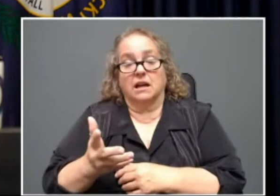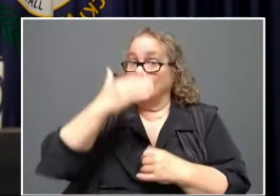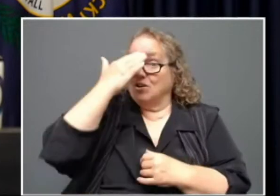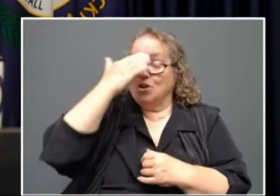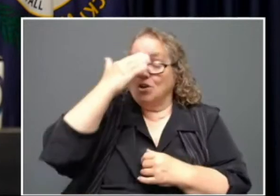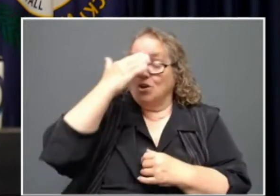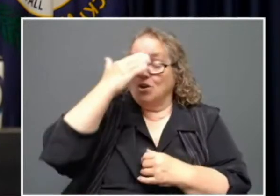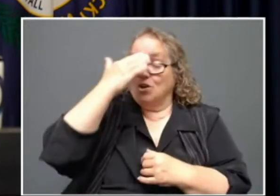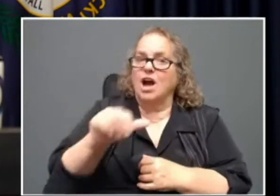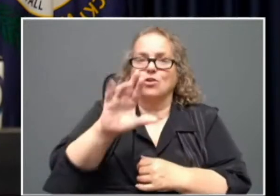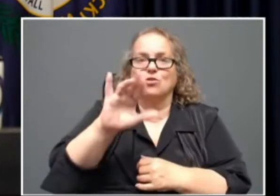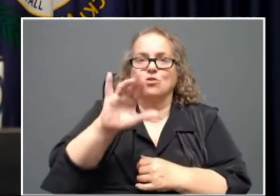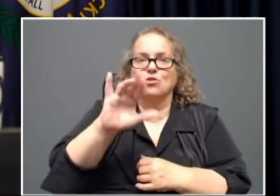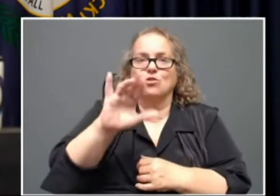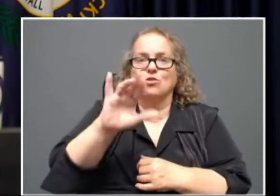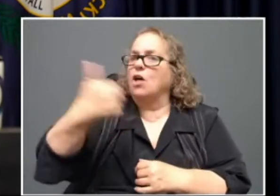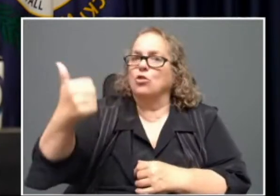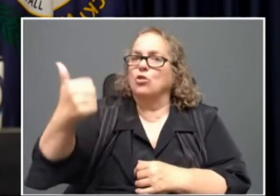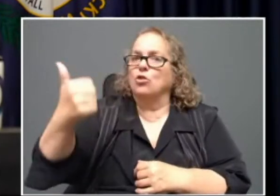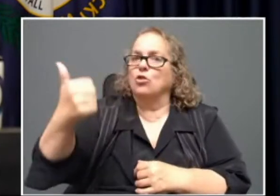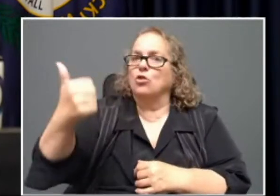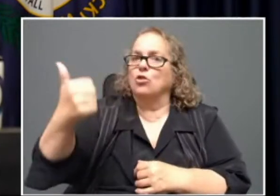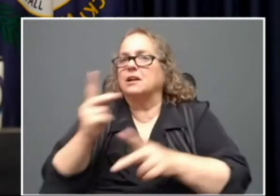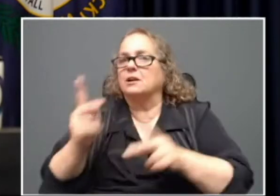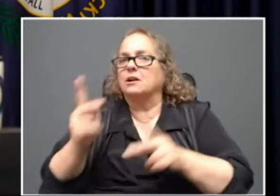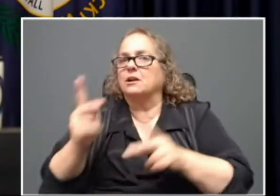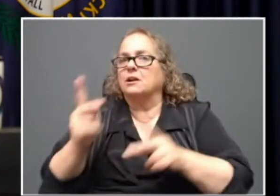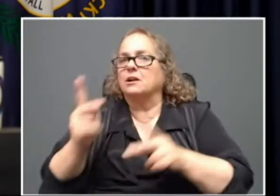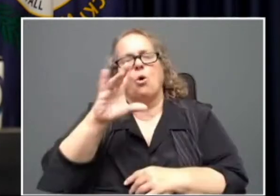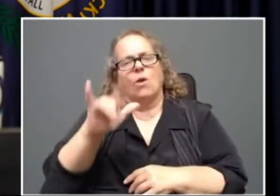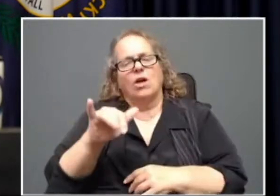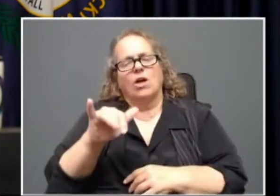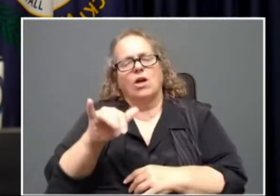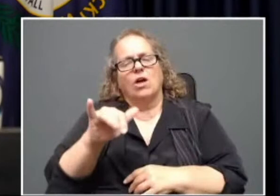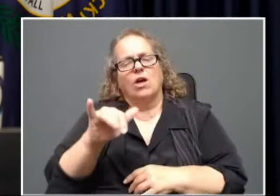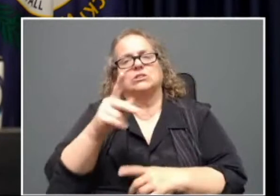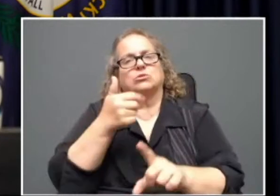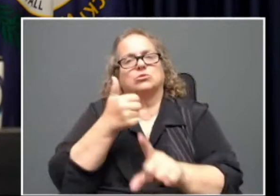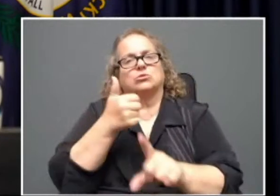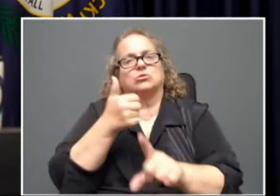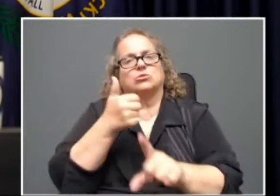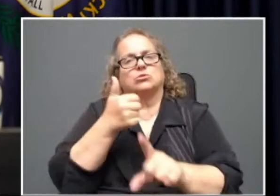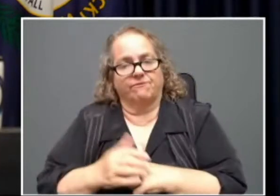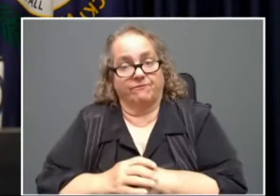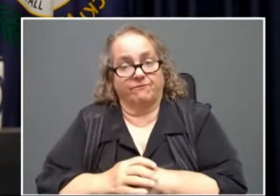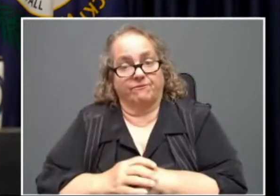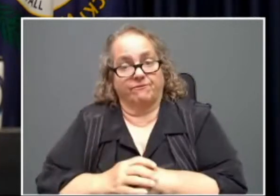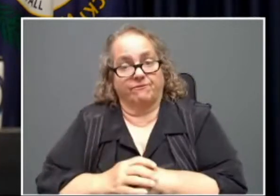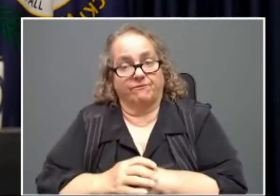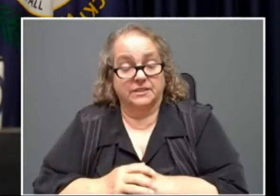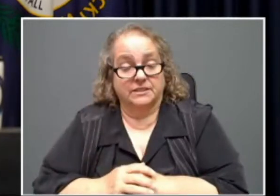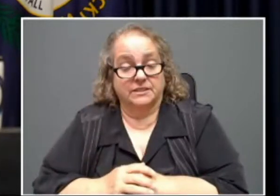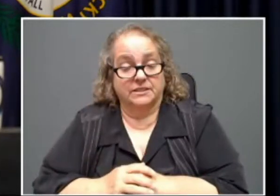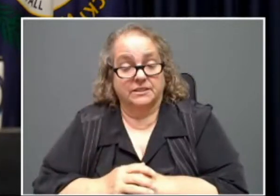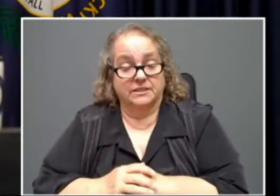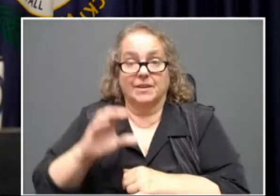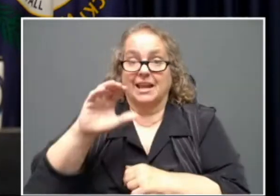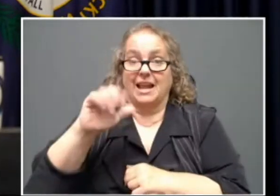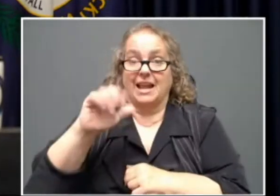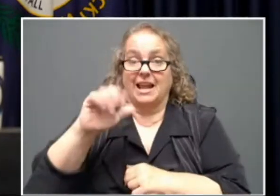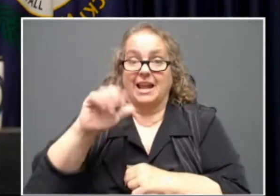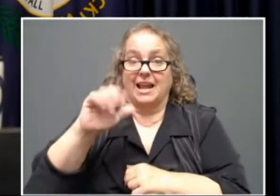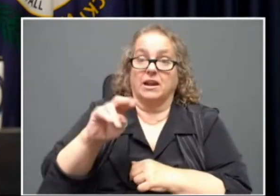risk, which is lets us move in the direction we have. Catherine Collins,